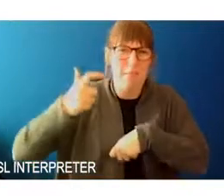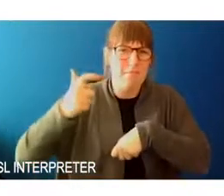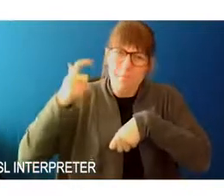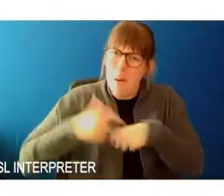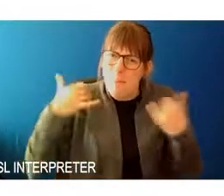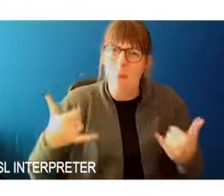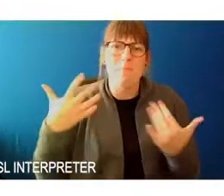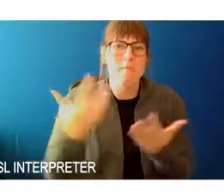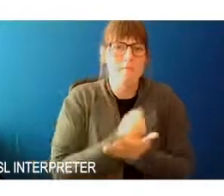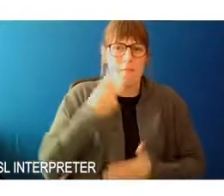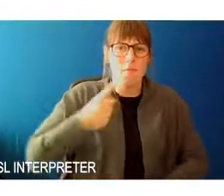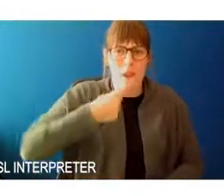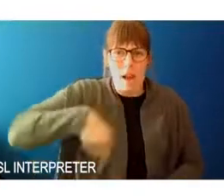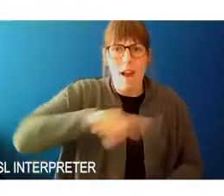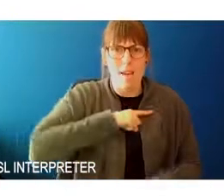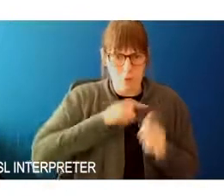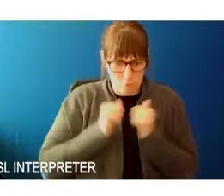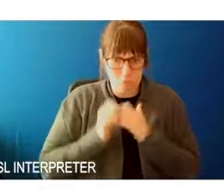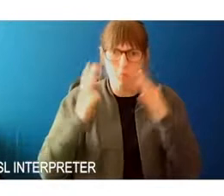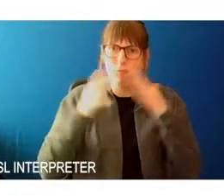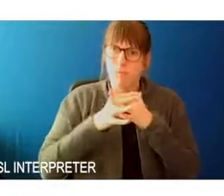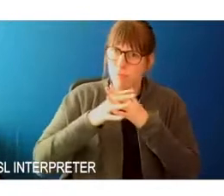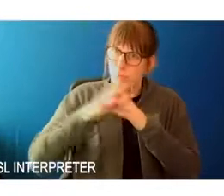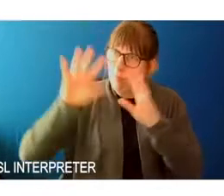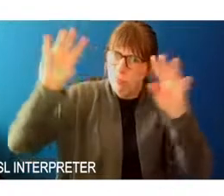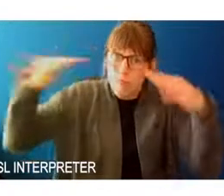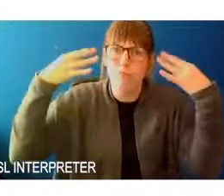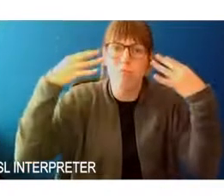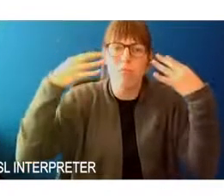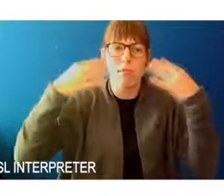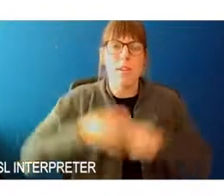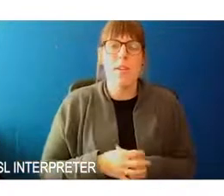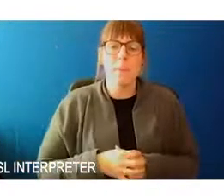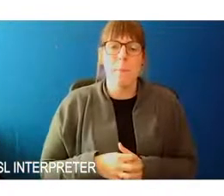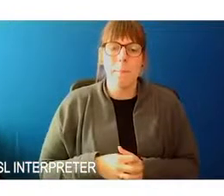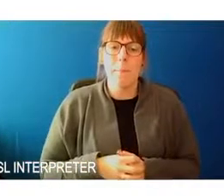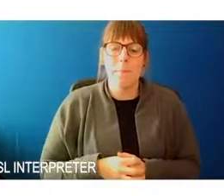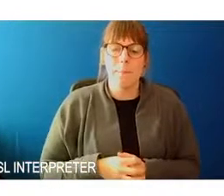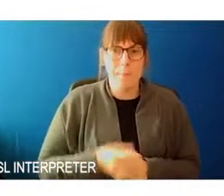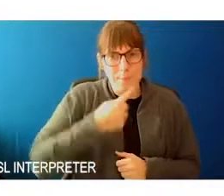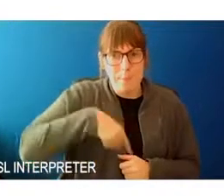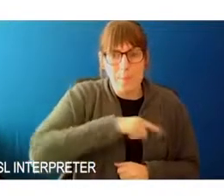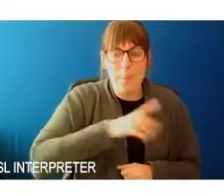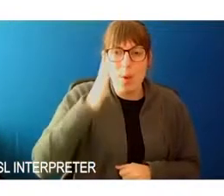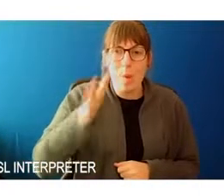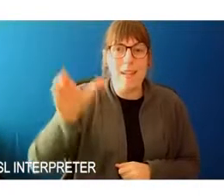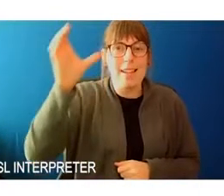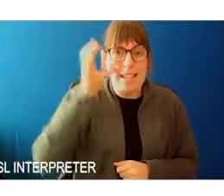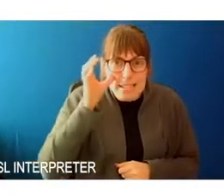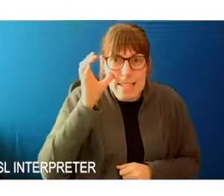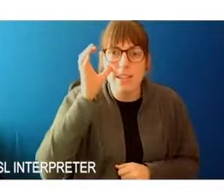time for this movement to galvanize and to be heard. Let's